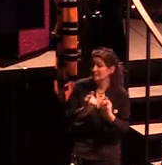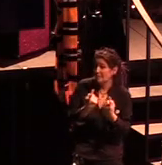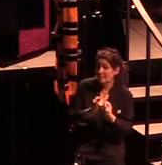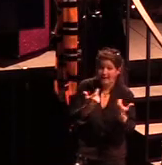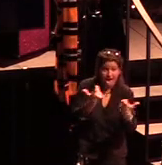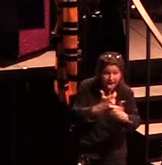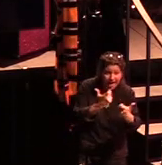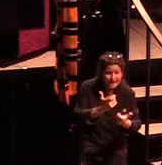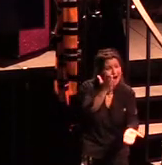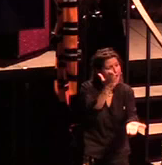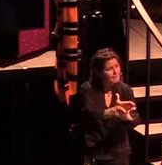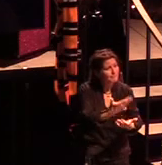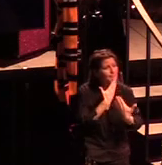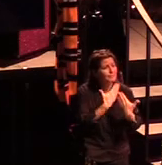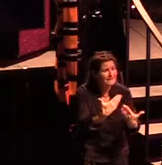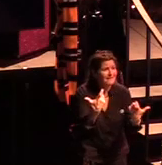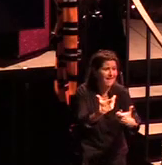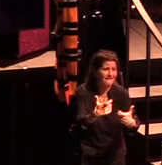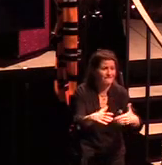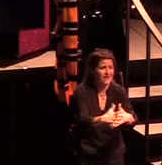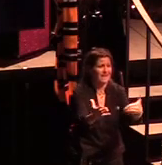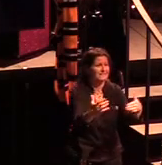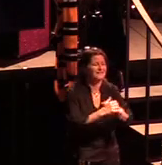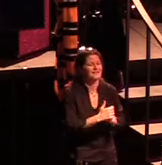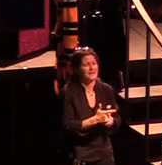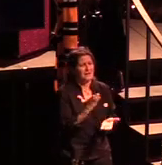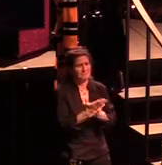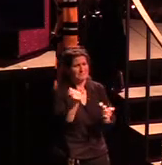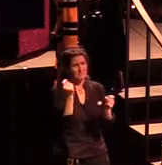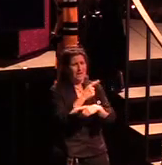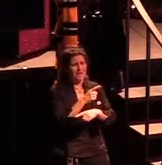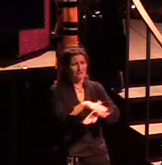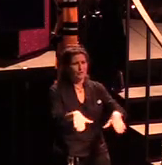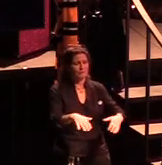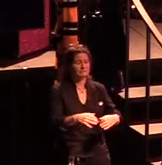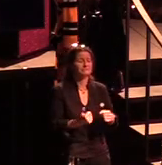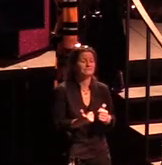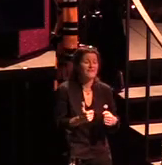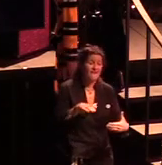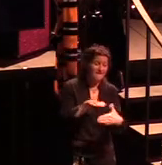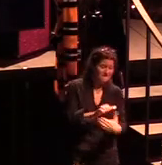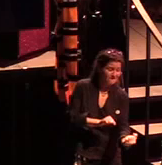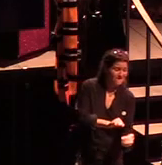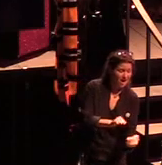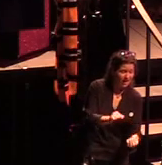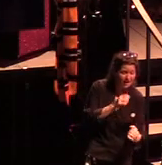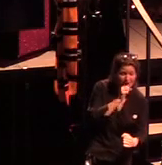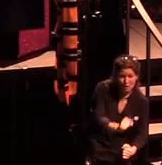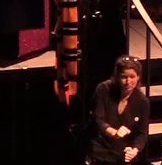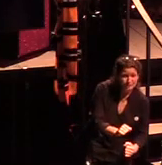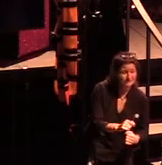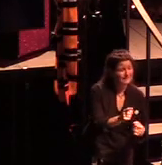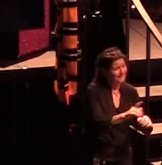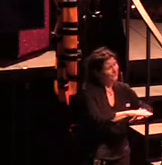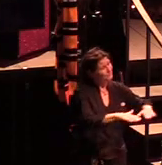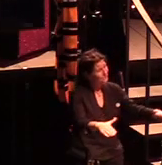absolutely allowed to laugh it in fact it would be a bit odd if you didn't it out if you didn't